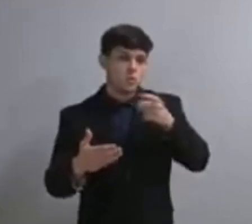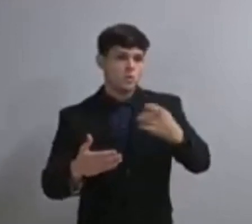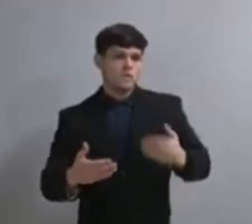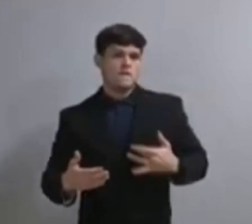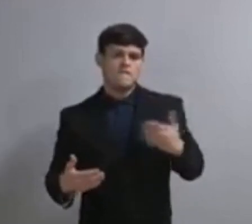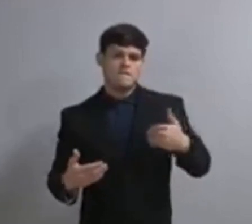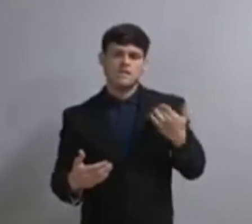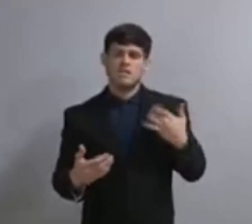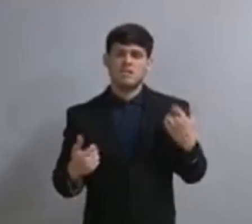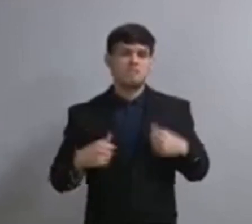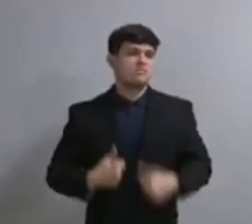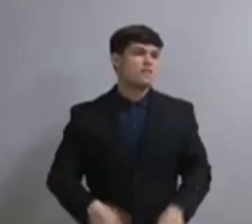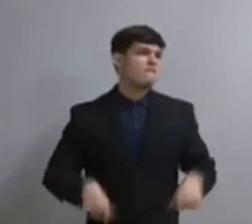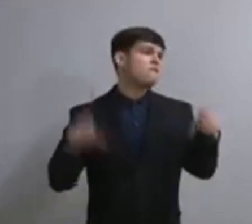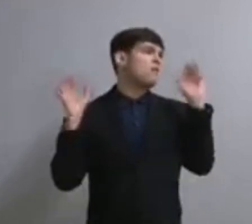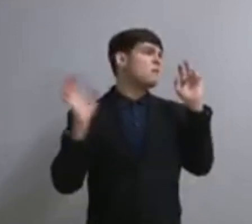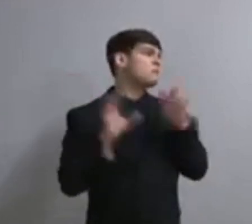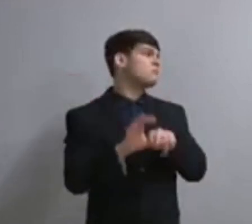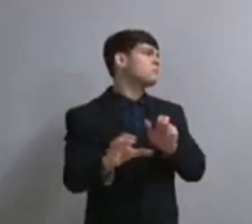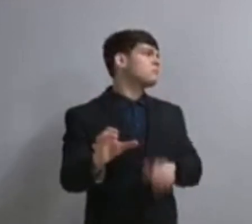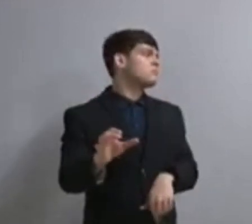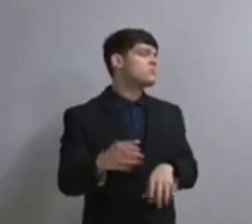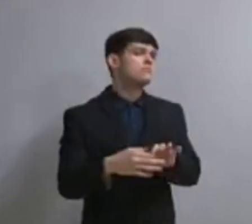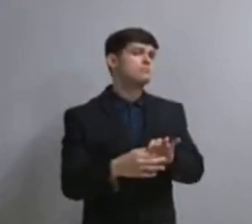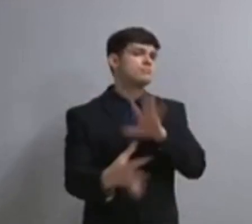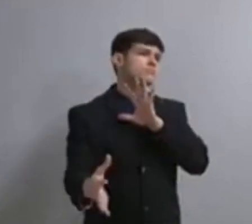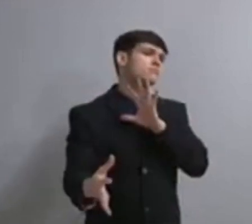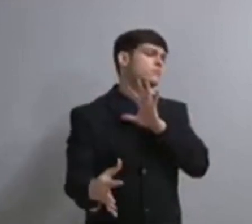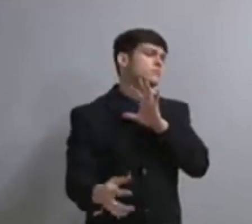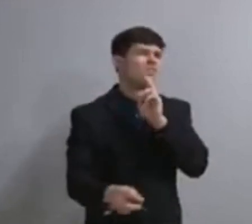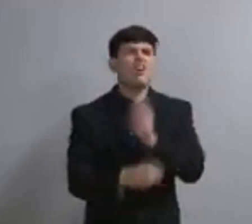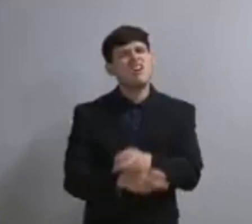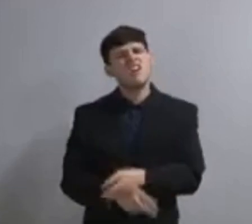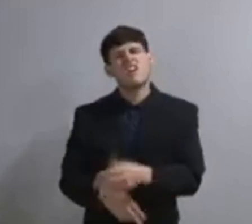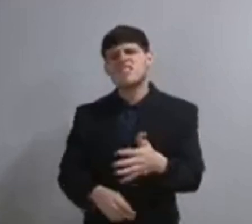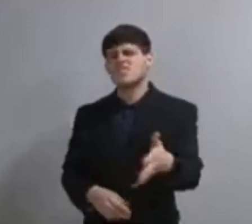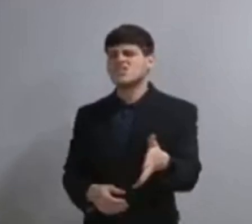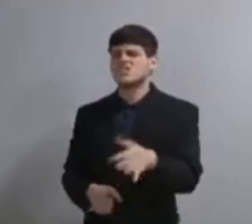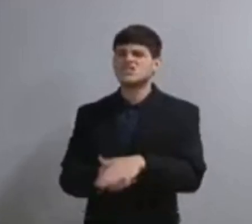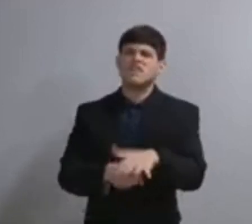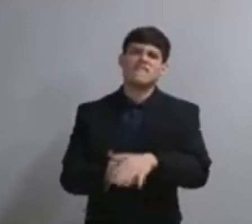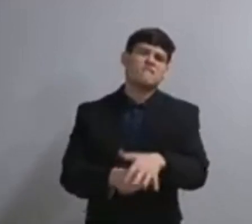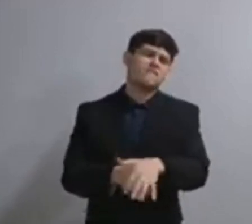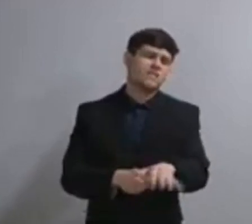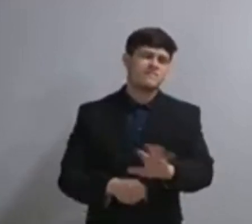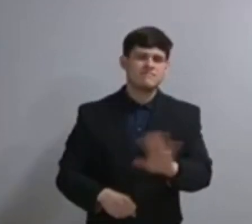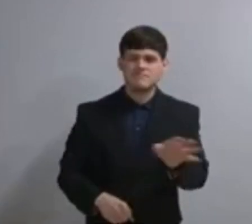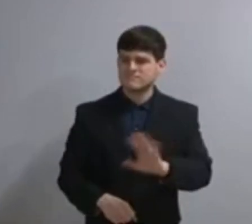like giving it all up, letting it all go because it's too hard.